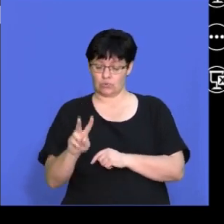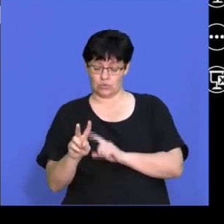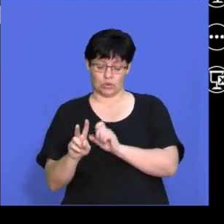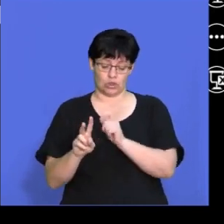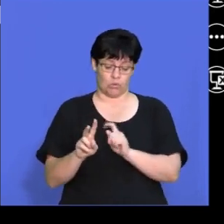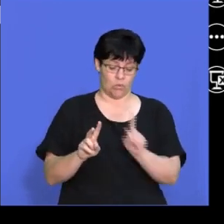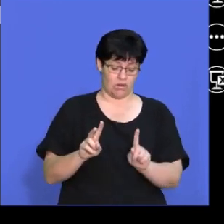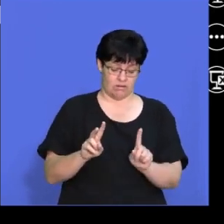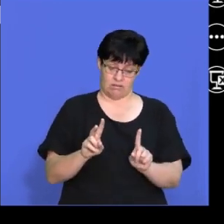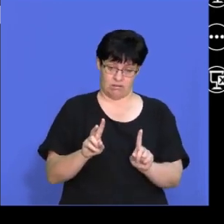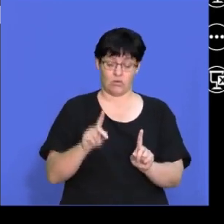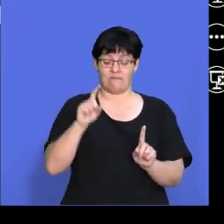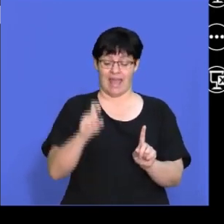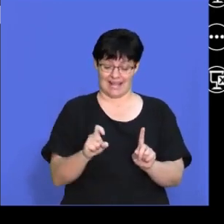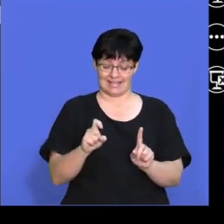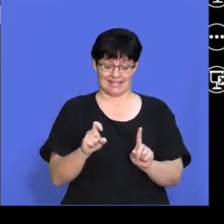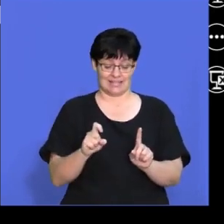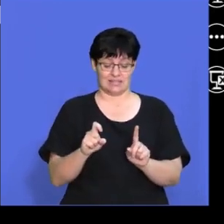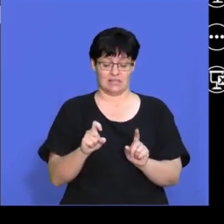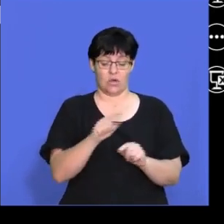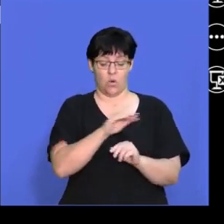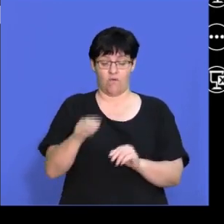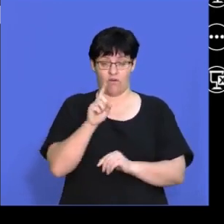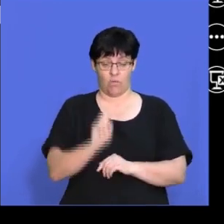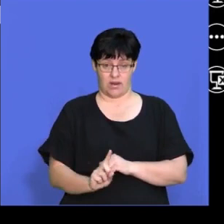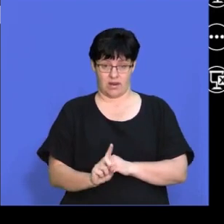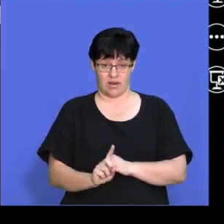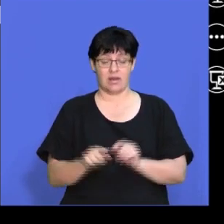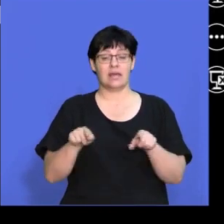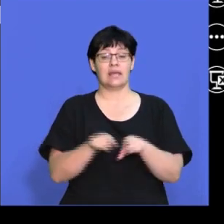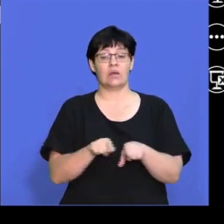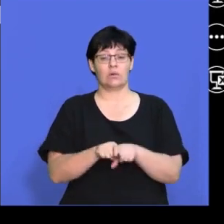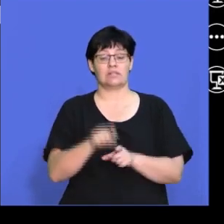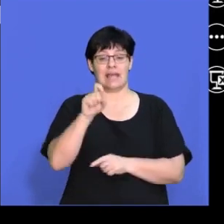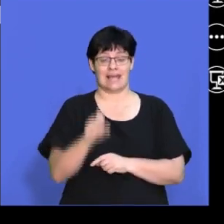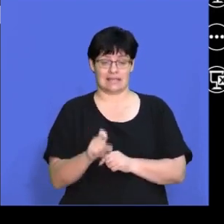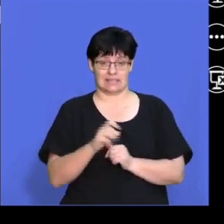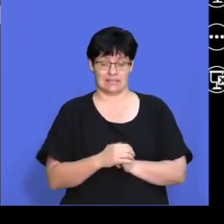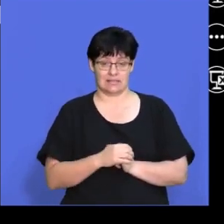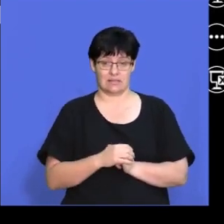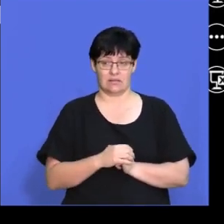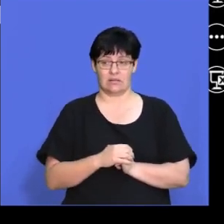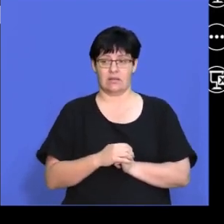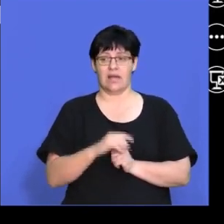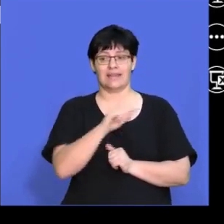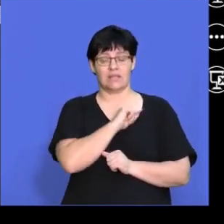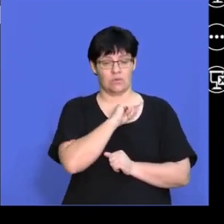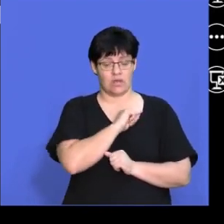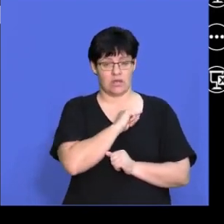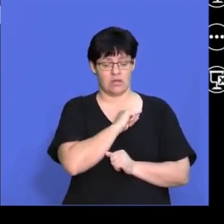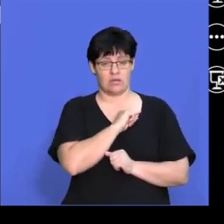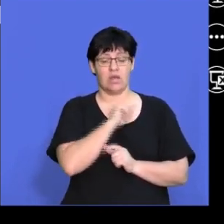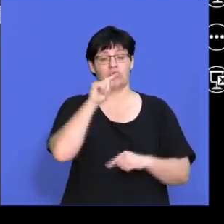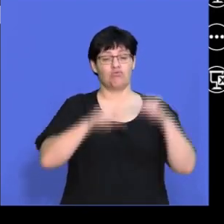term 1. So we have x over 1, which is equal to x. So therefore,